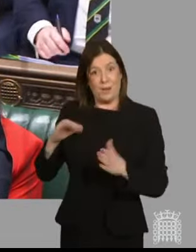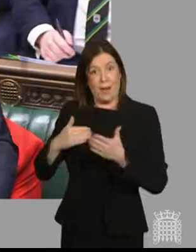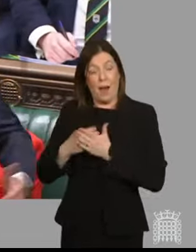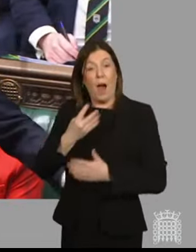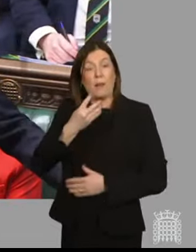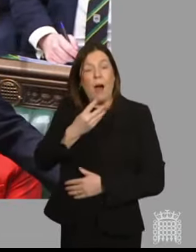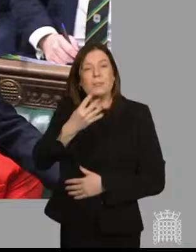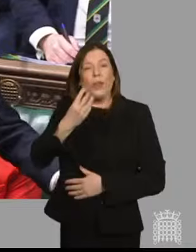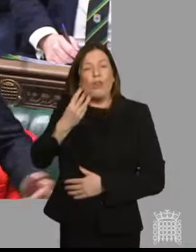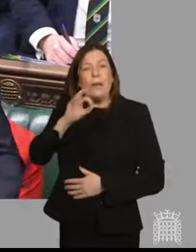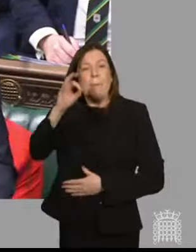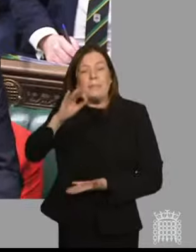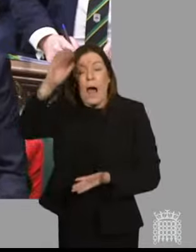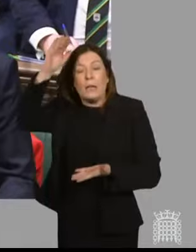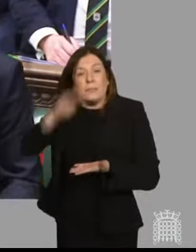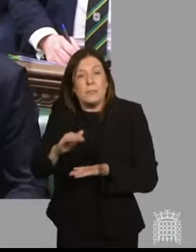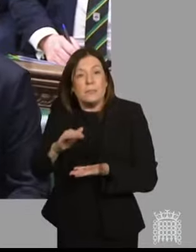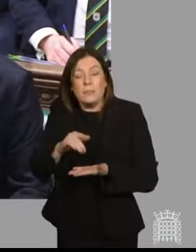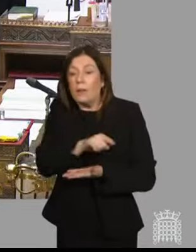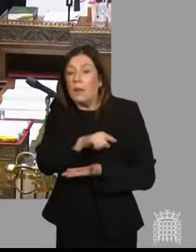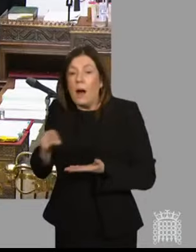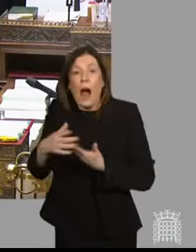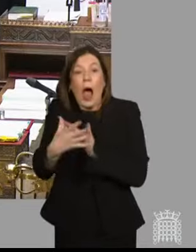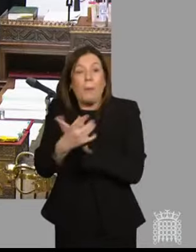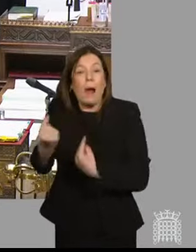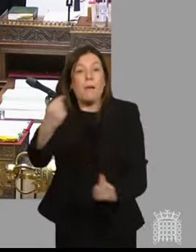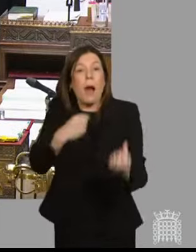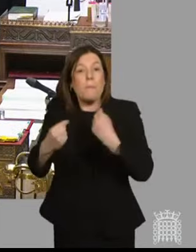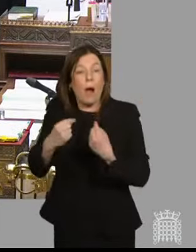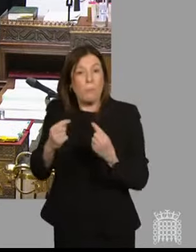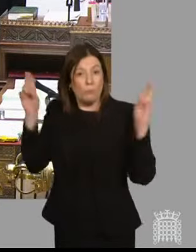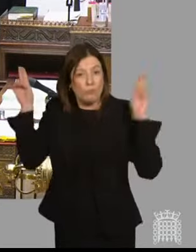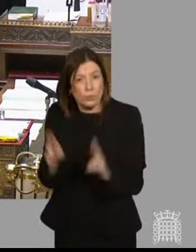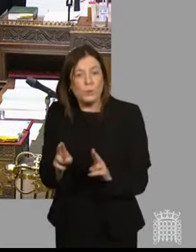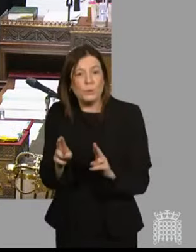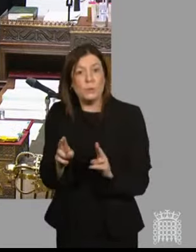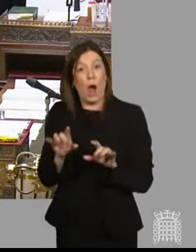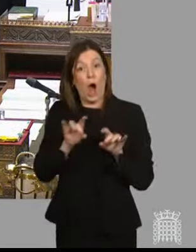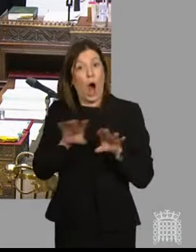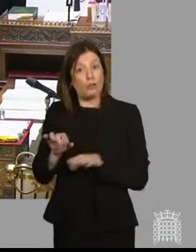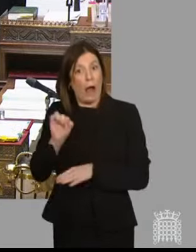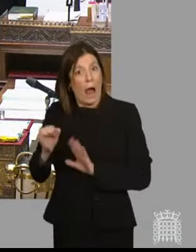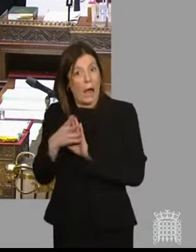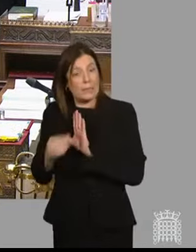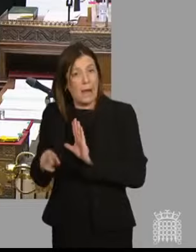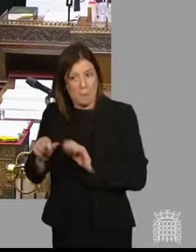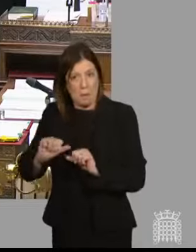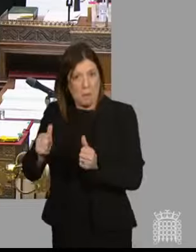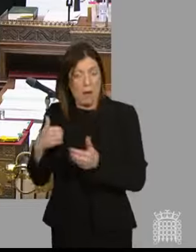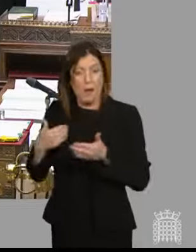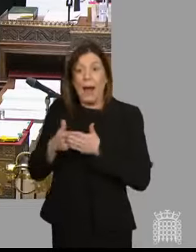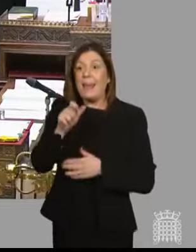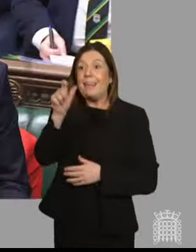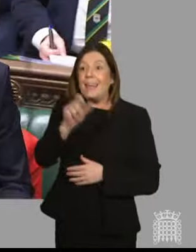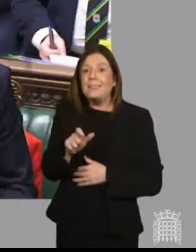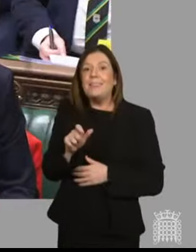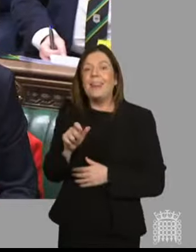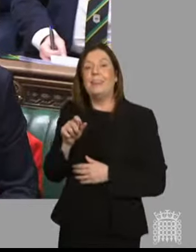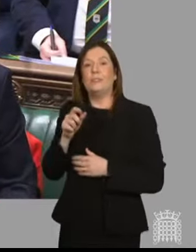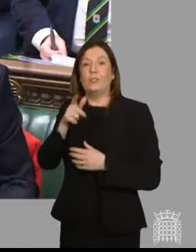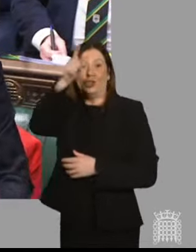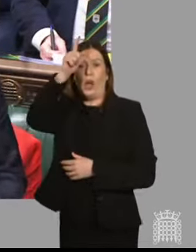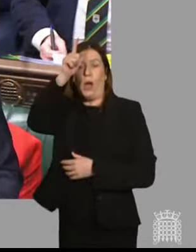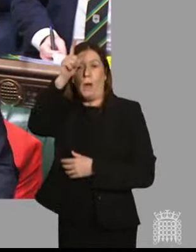Albania. That's how Australia stopped the boats. That's why Italy, Germany and Austria are all looking at similar schemes. He's the only